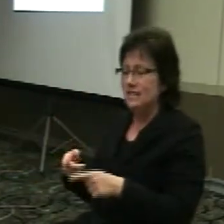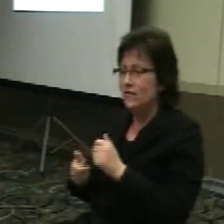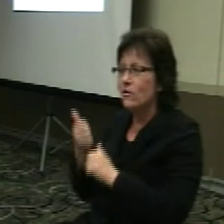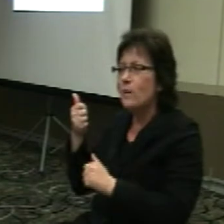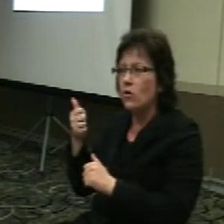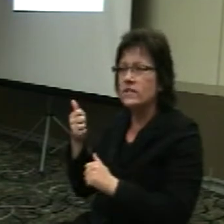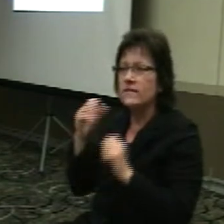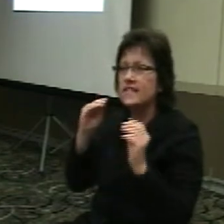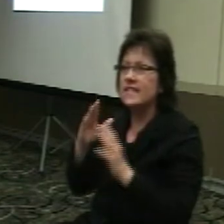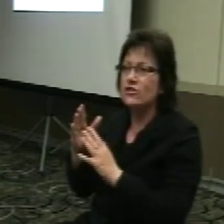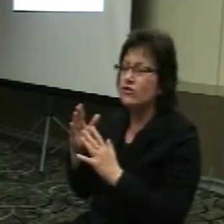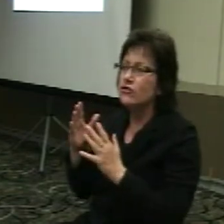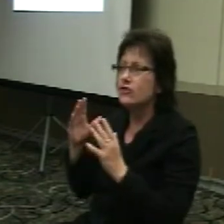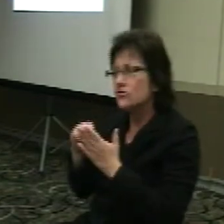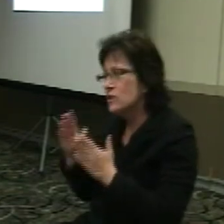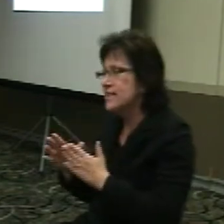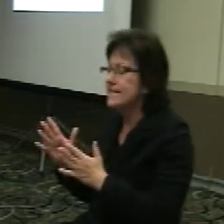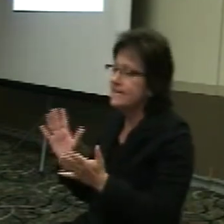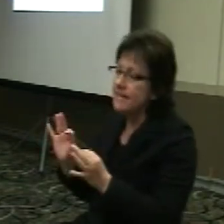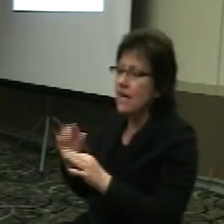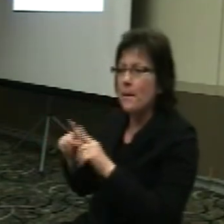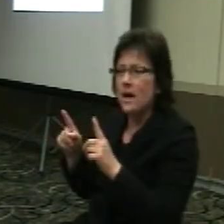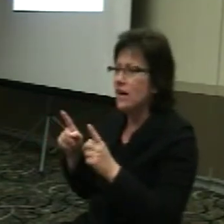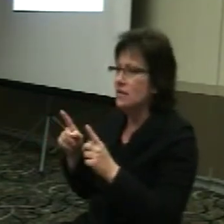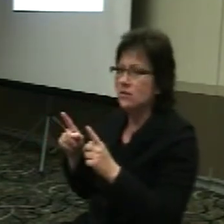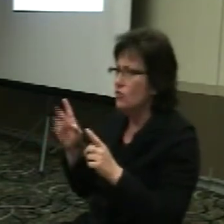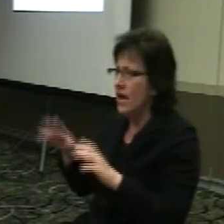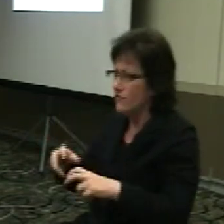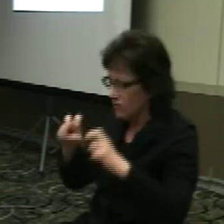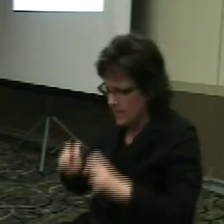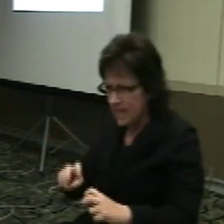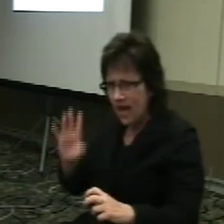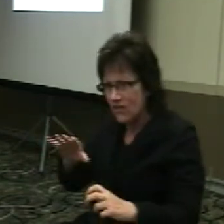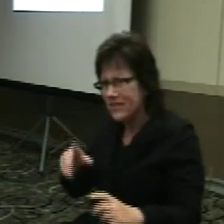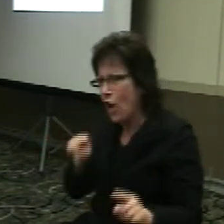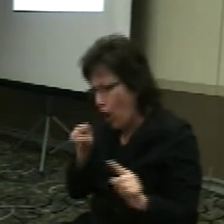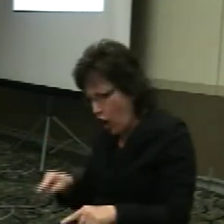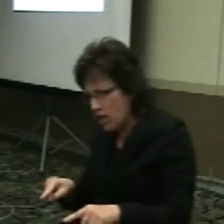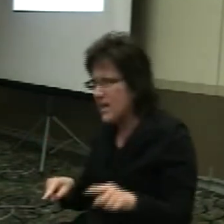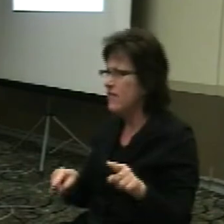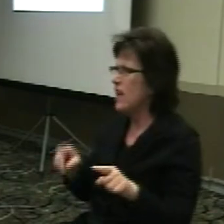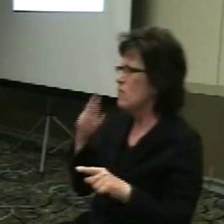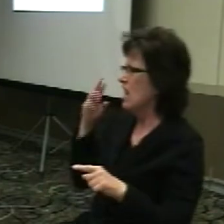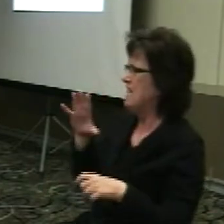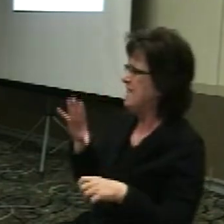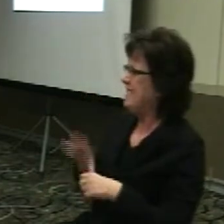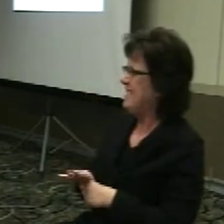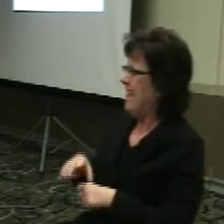doesn't take a rocket scientist when I sit this down to all of a sudden realize, shit, not being very consistent.